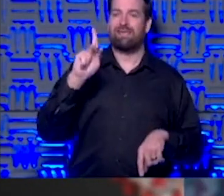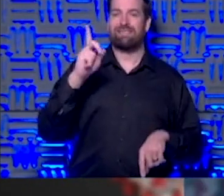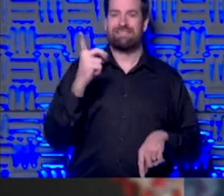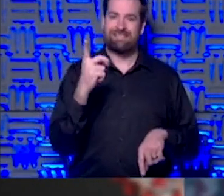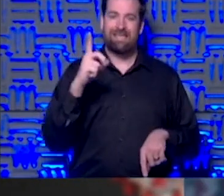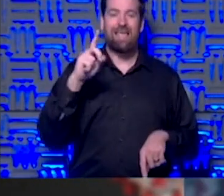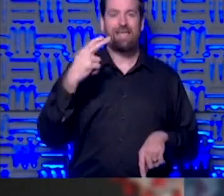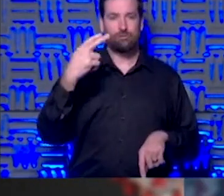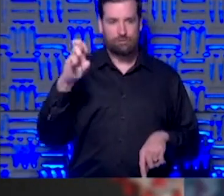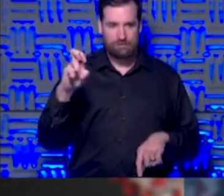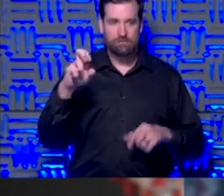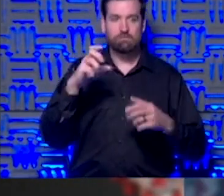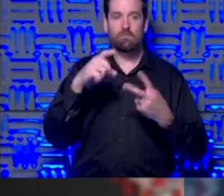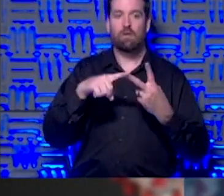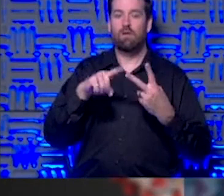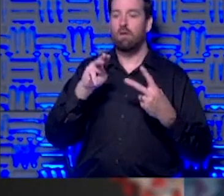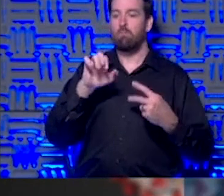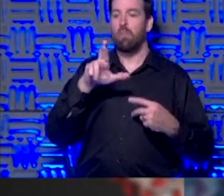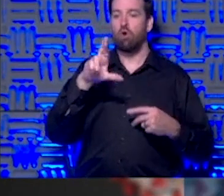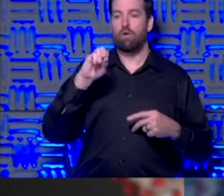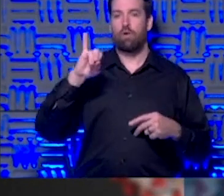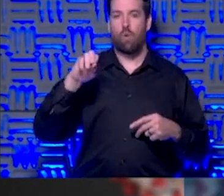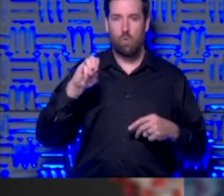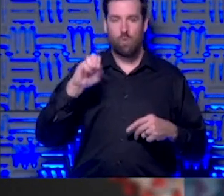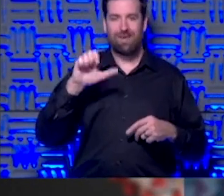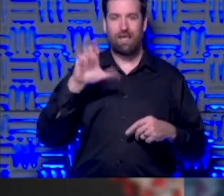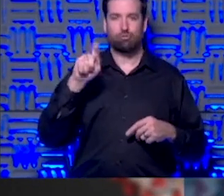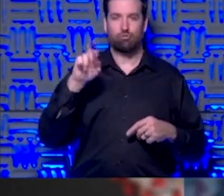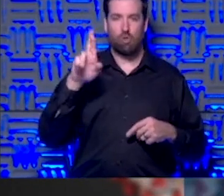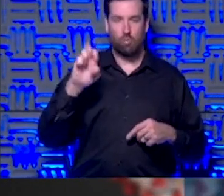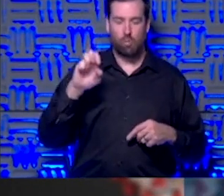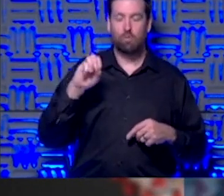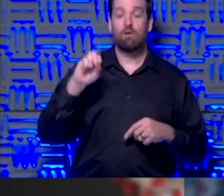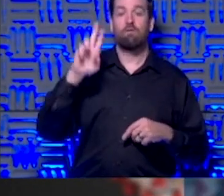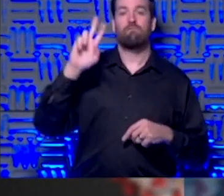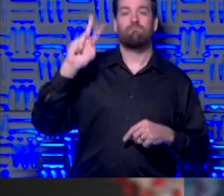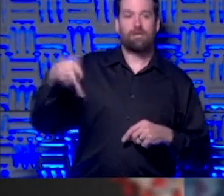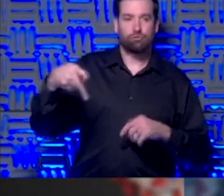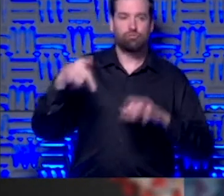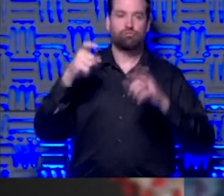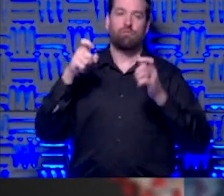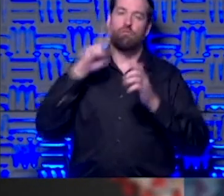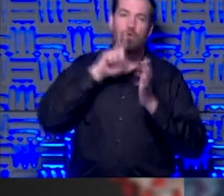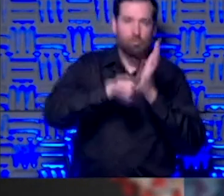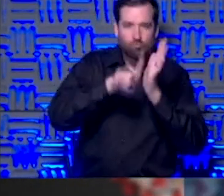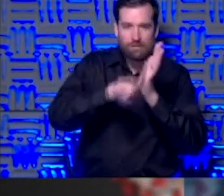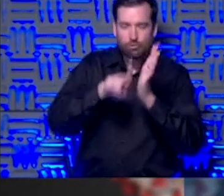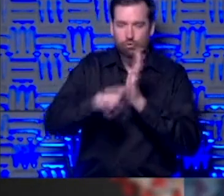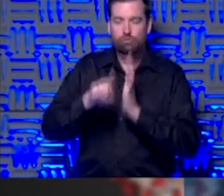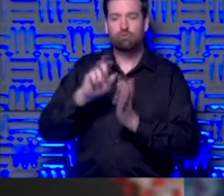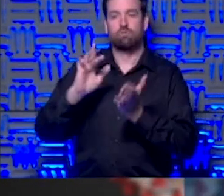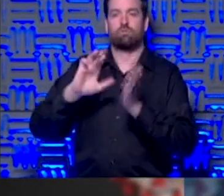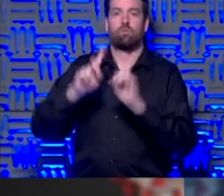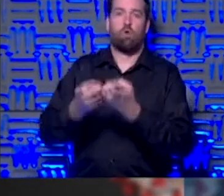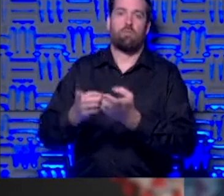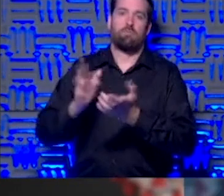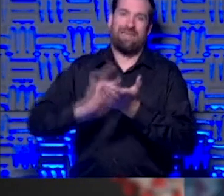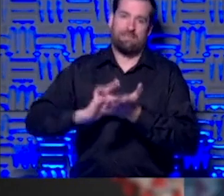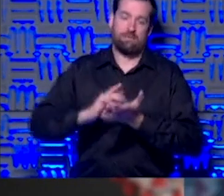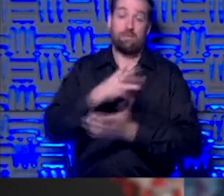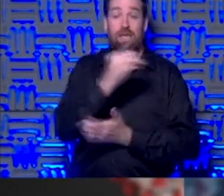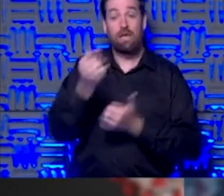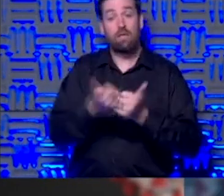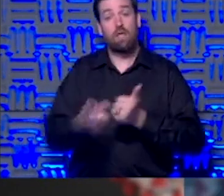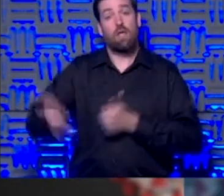right-hand folks, and Mario Castro, the Vice Chair for Clinical and Translational Research in the Department of Medicine, and the head